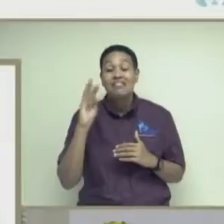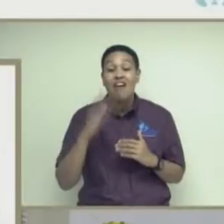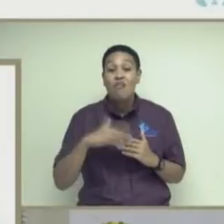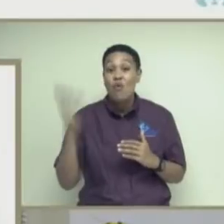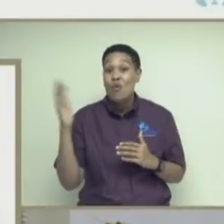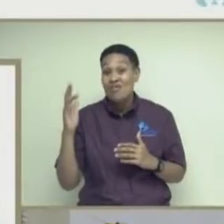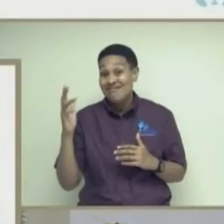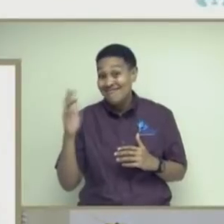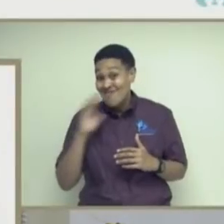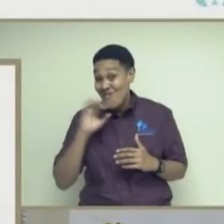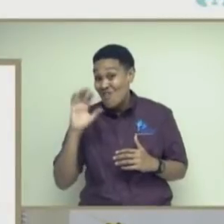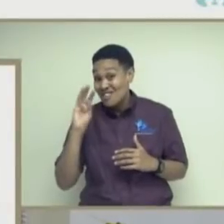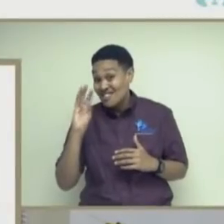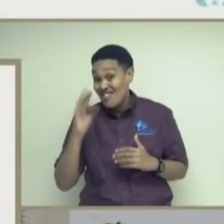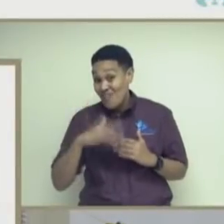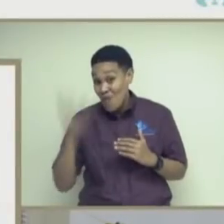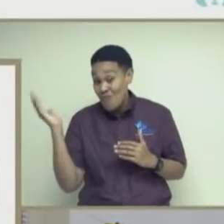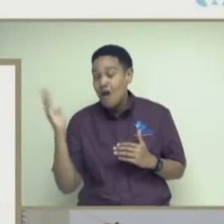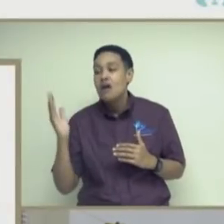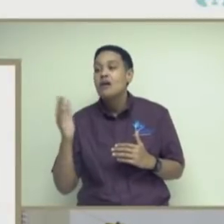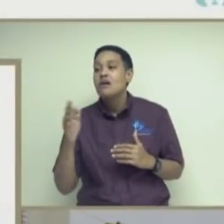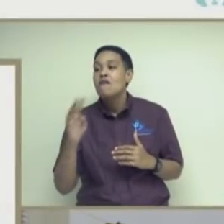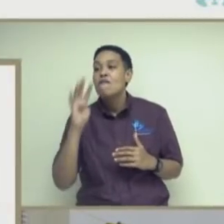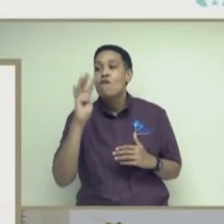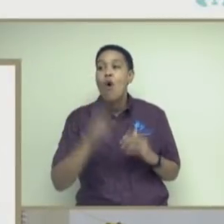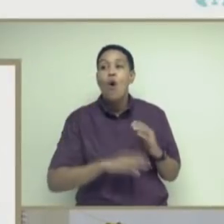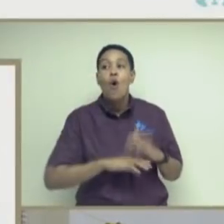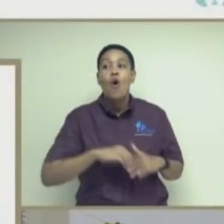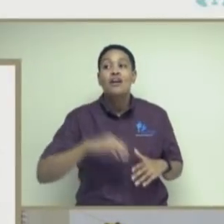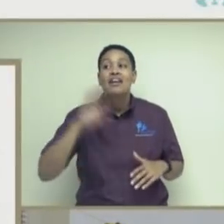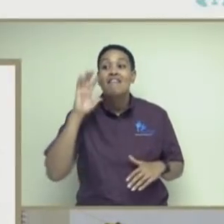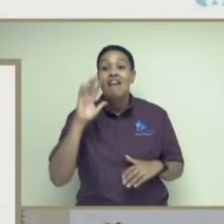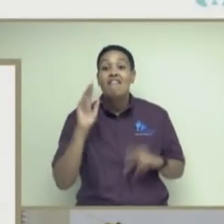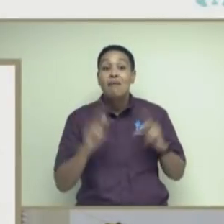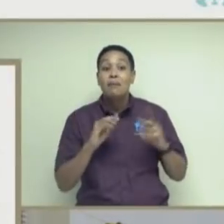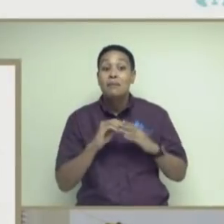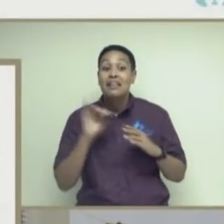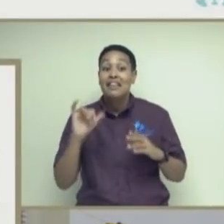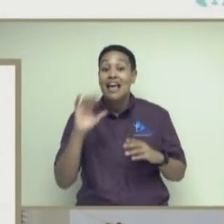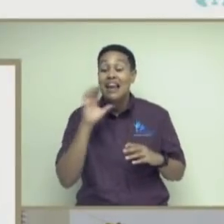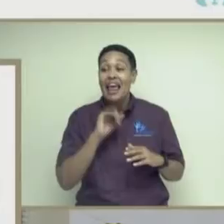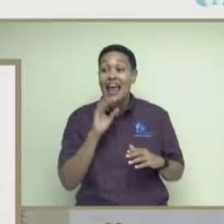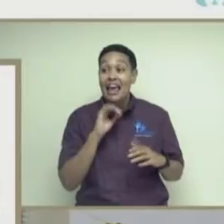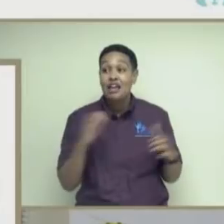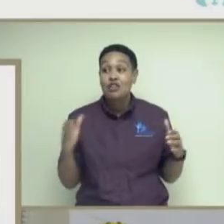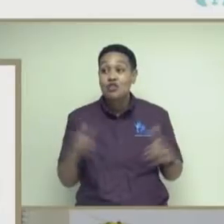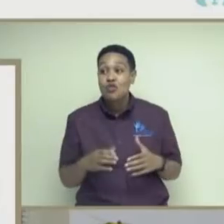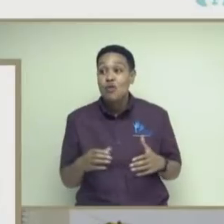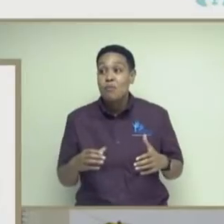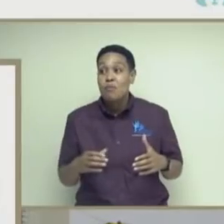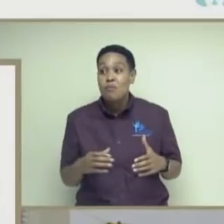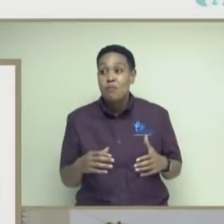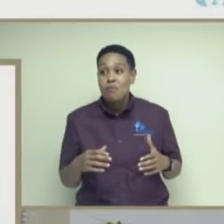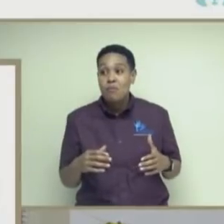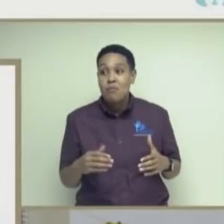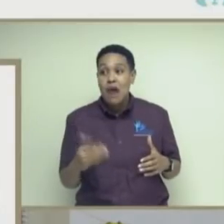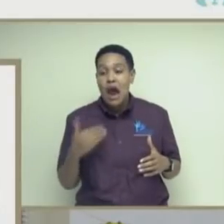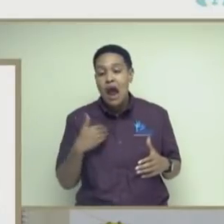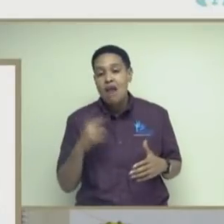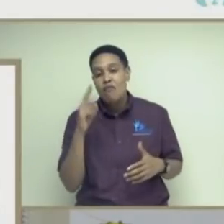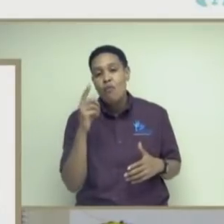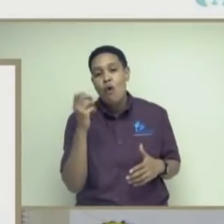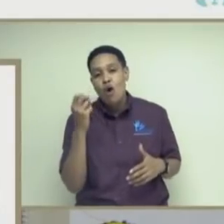that, 4 out of 5 of the persons in this age group had 1 or